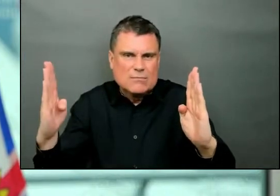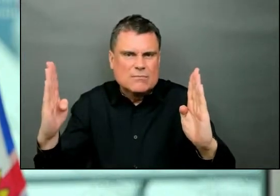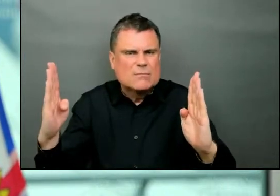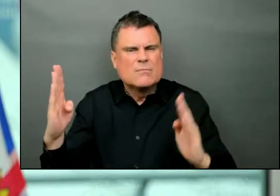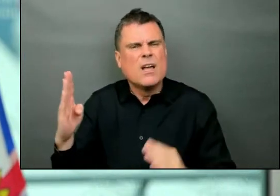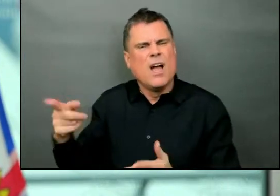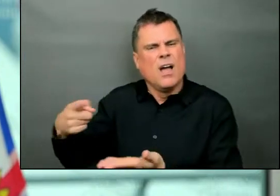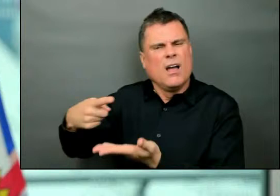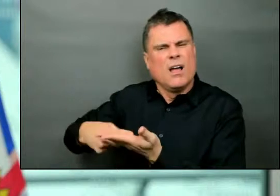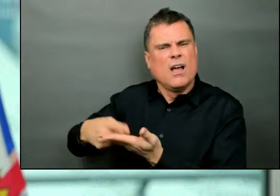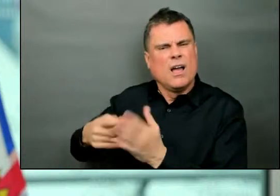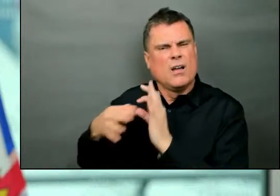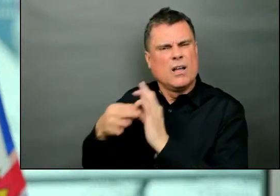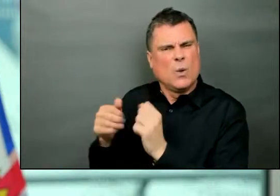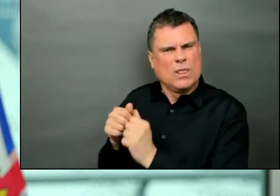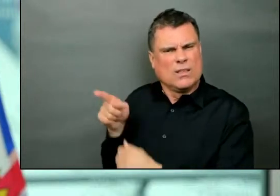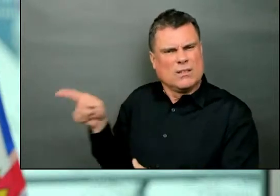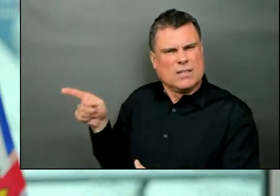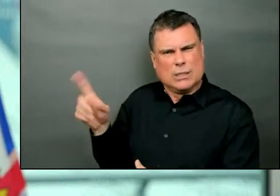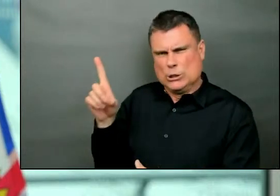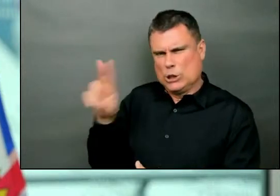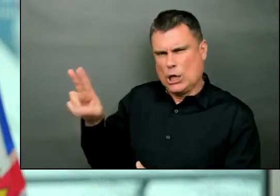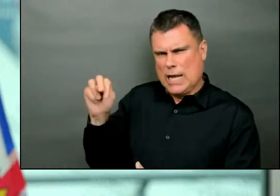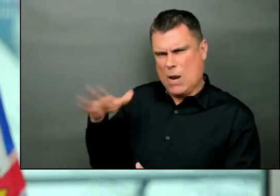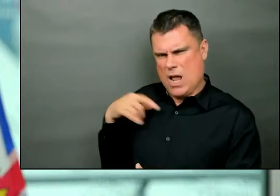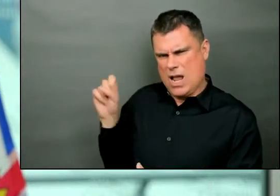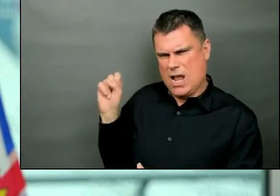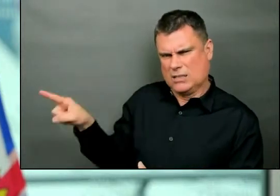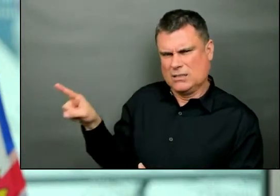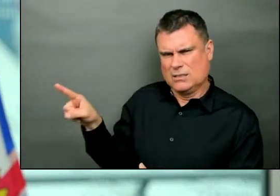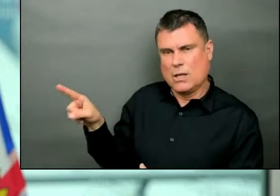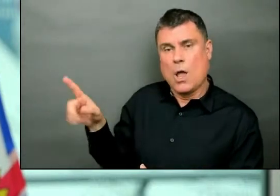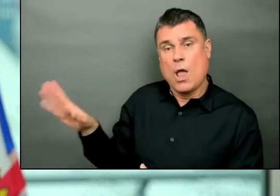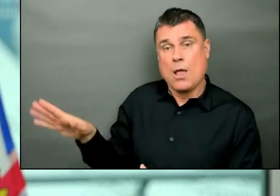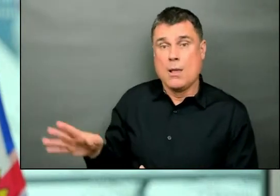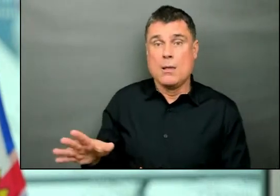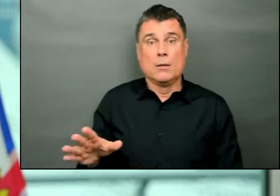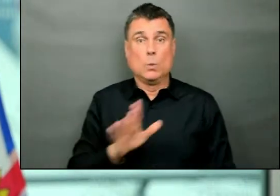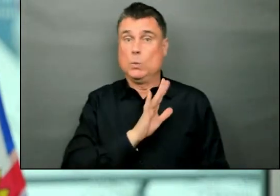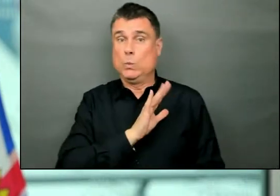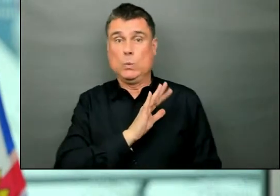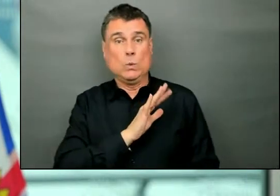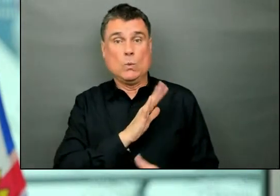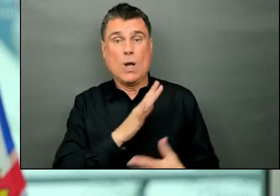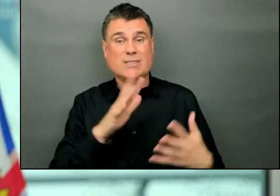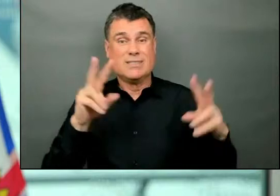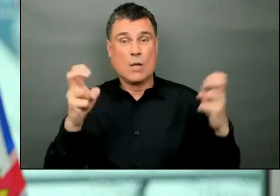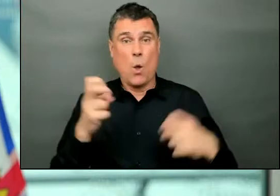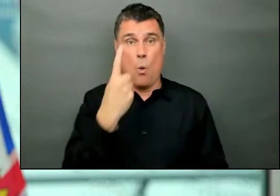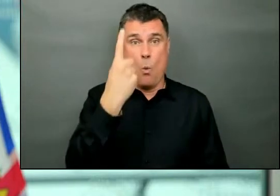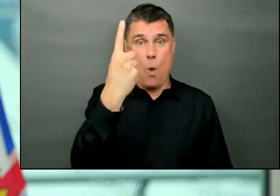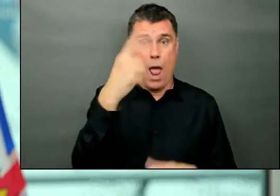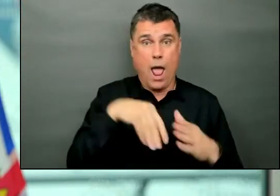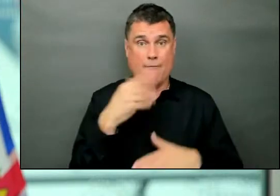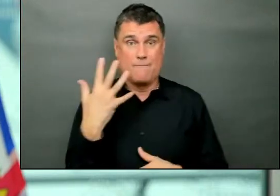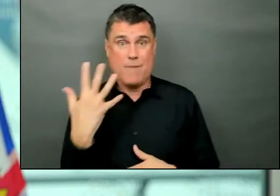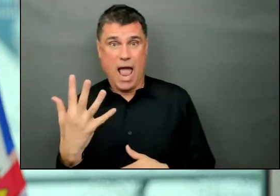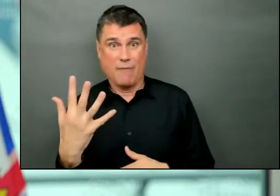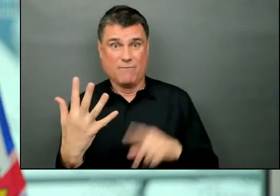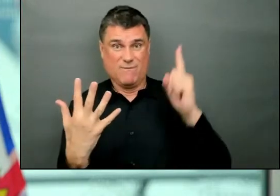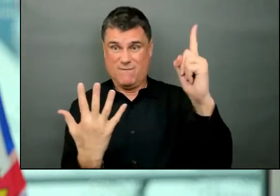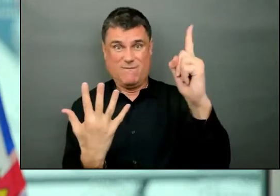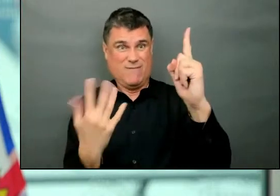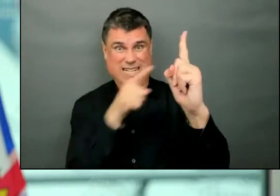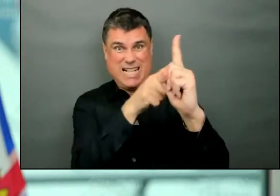out of every 5 positive case, they don't know where the origin of the virus is